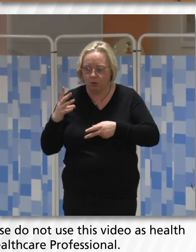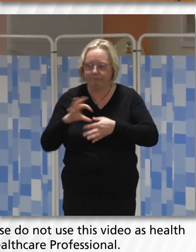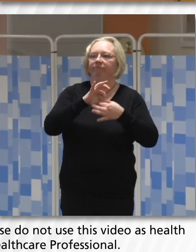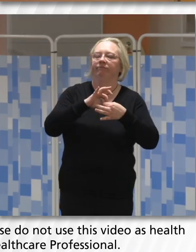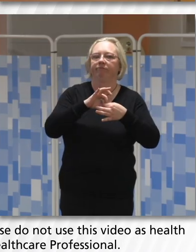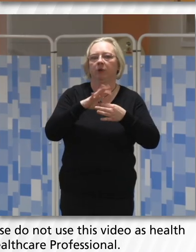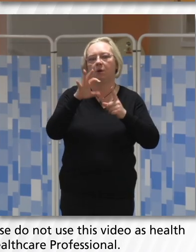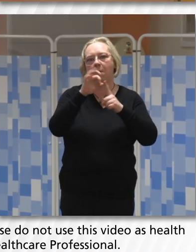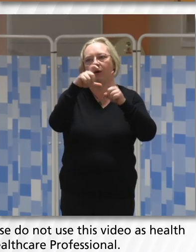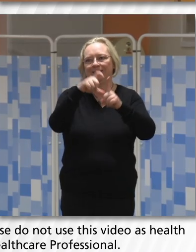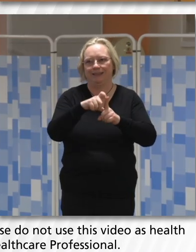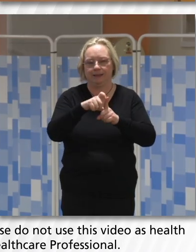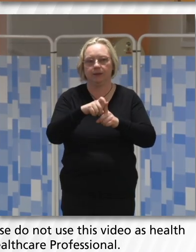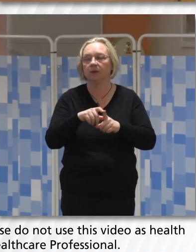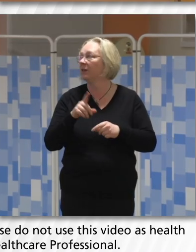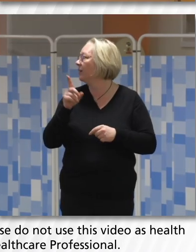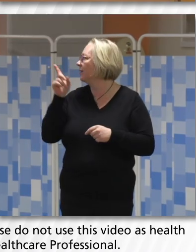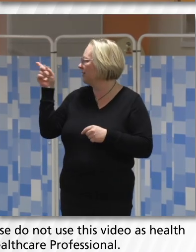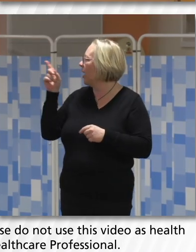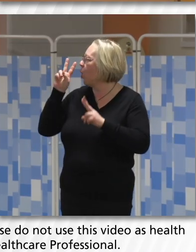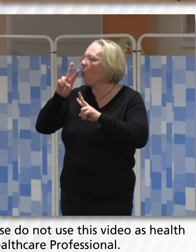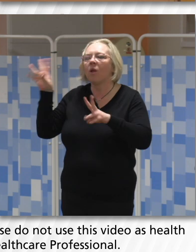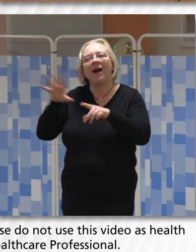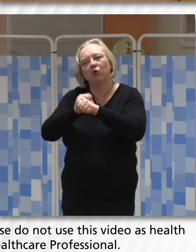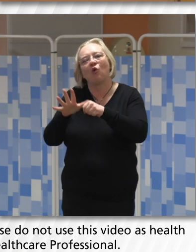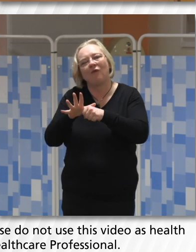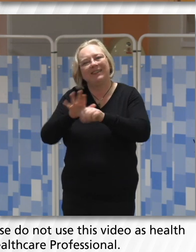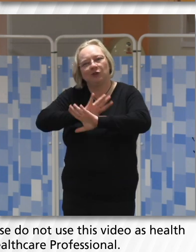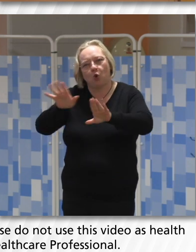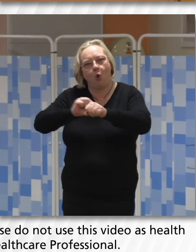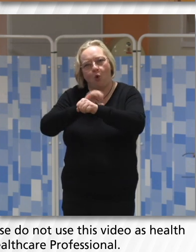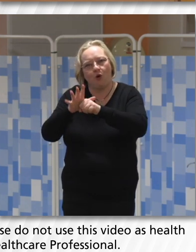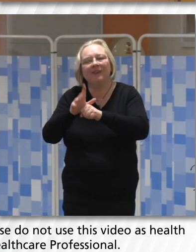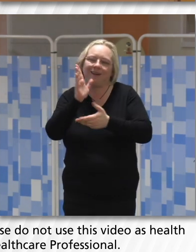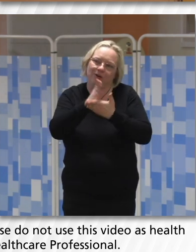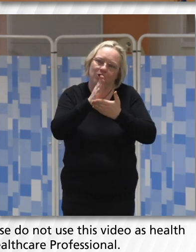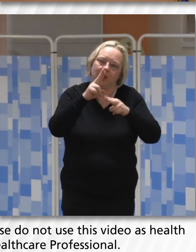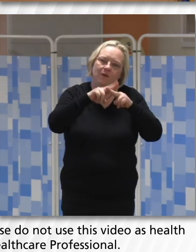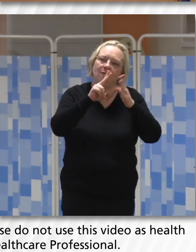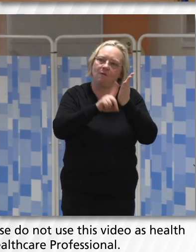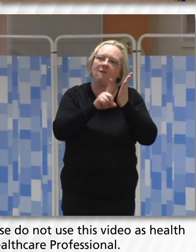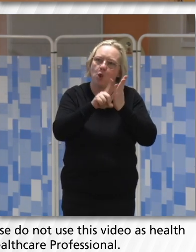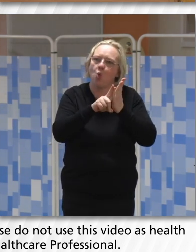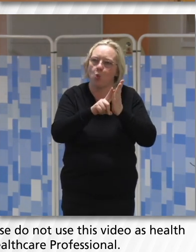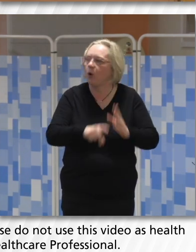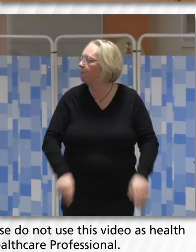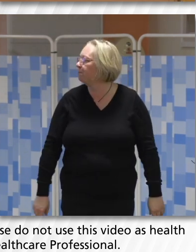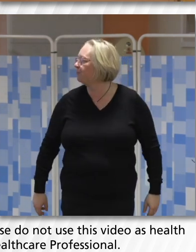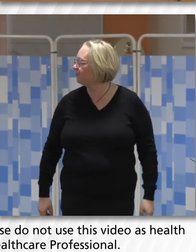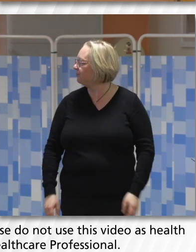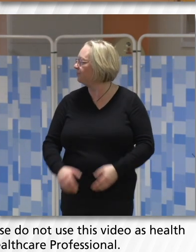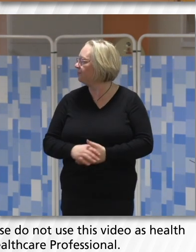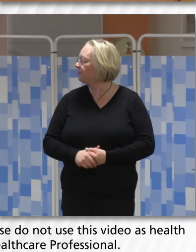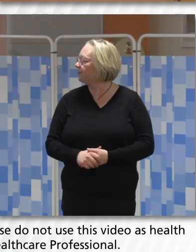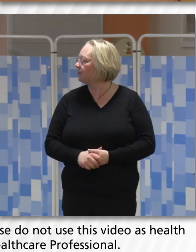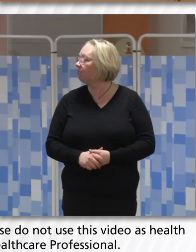with particularly the flu virus, even though that looks like a COVID virus, it's actually a flu one. The good news is that